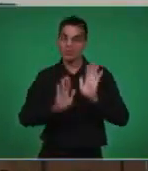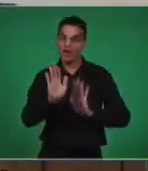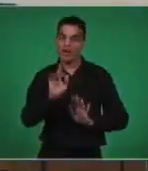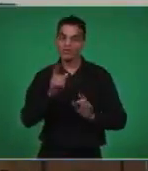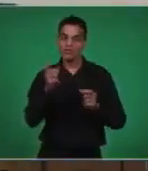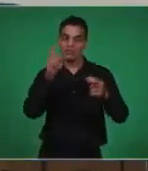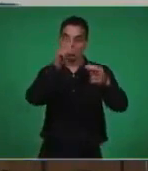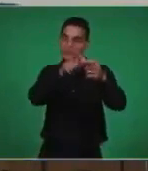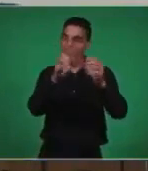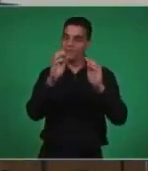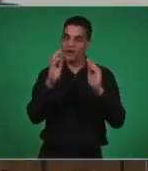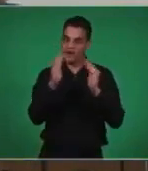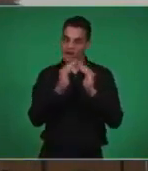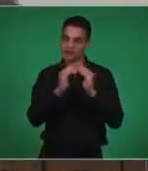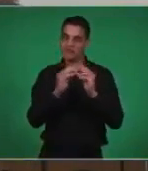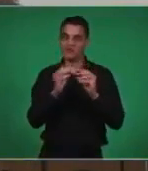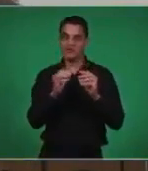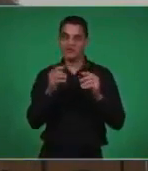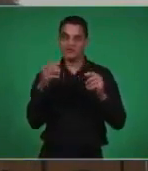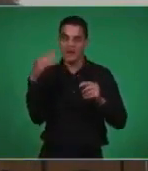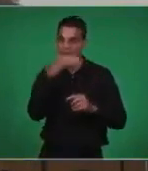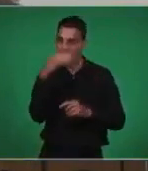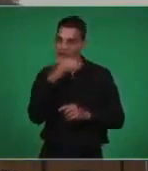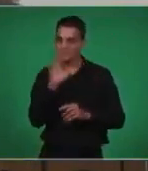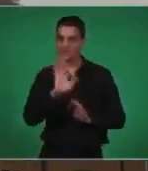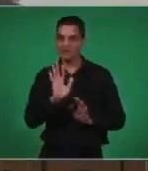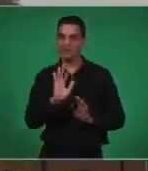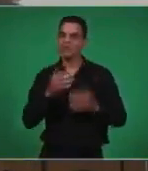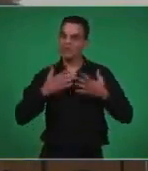as you go home. Don't go in haste.